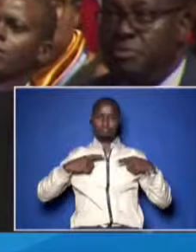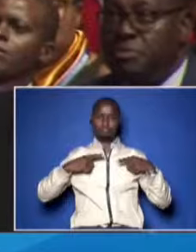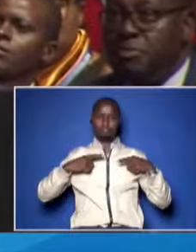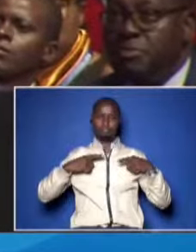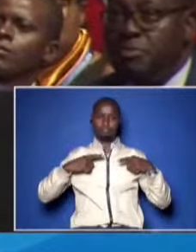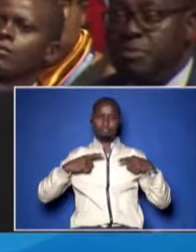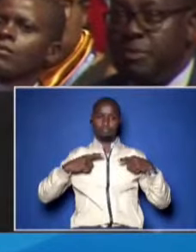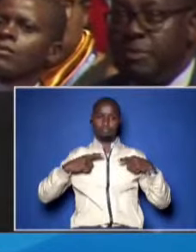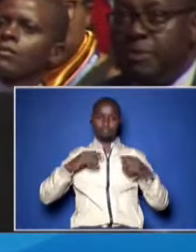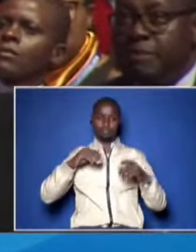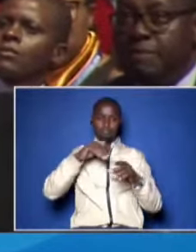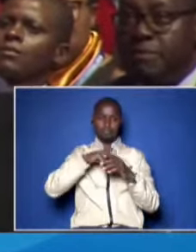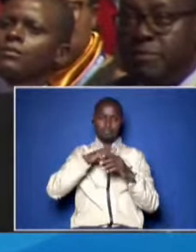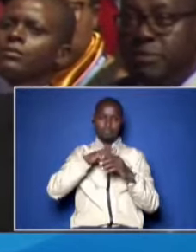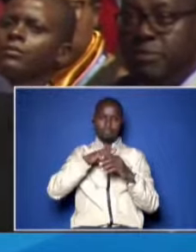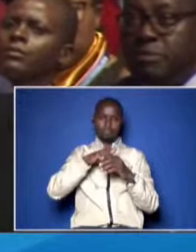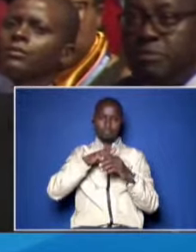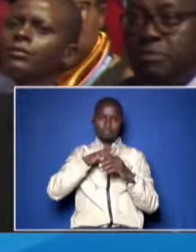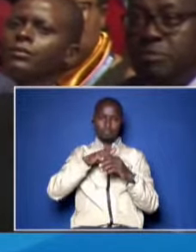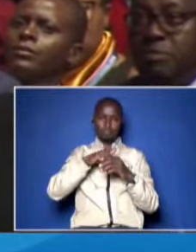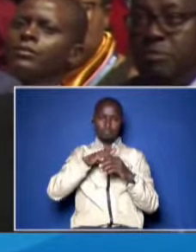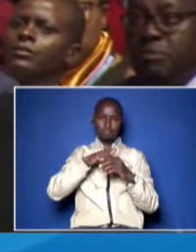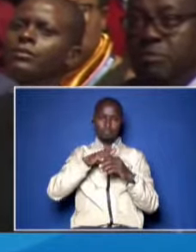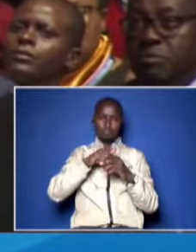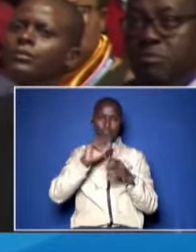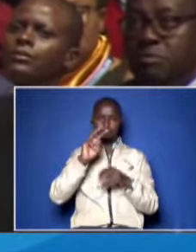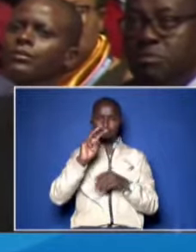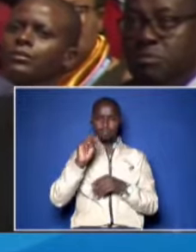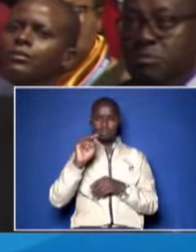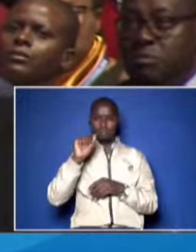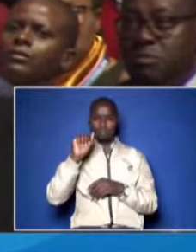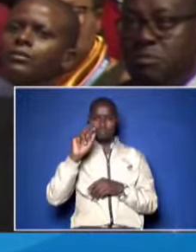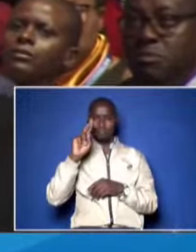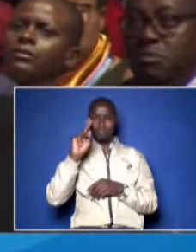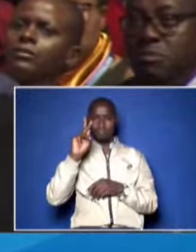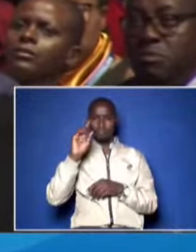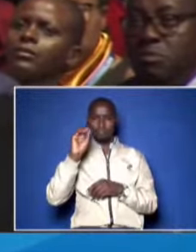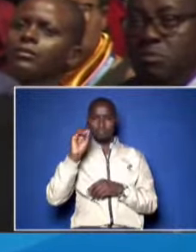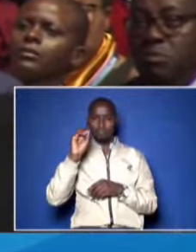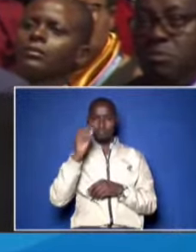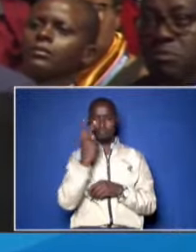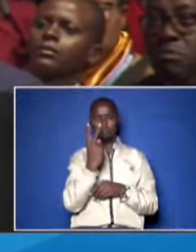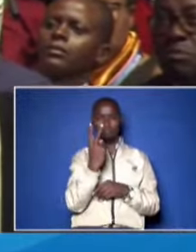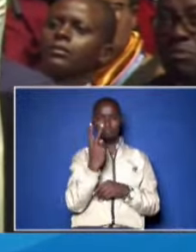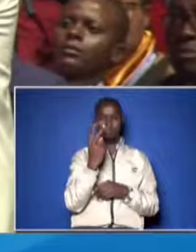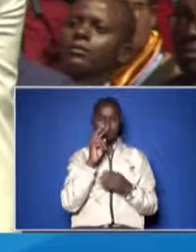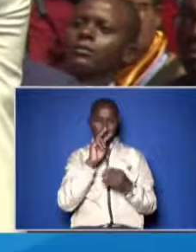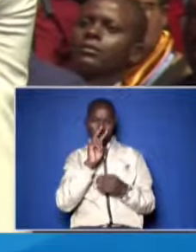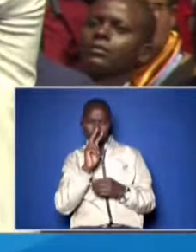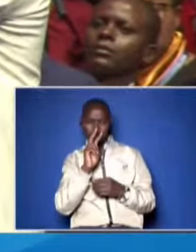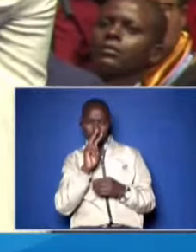life in 5 verse see the details of his